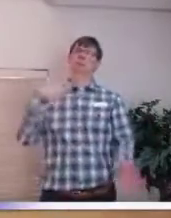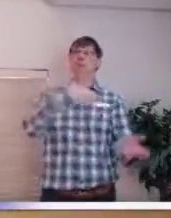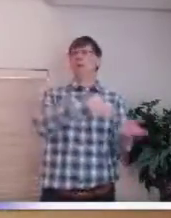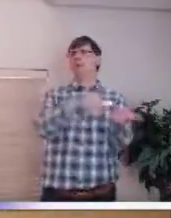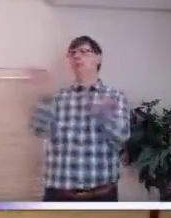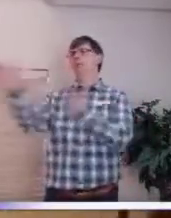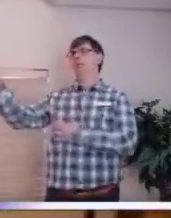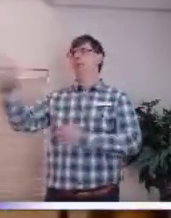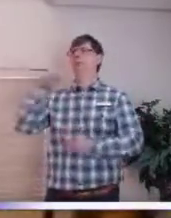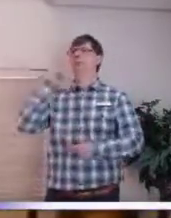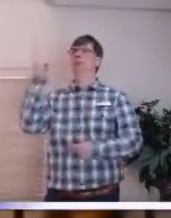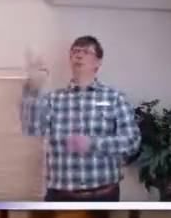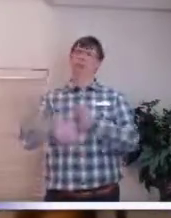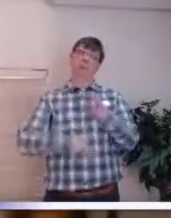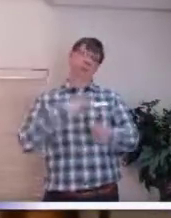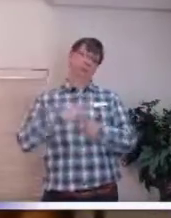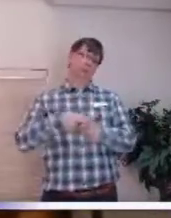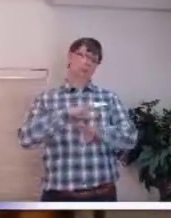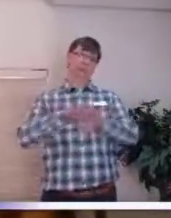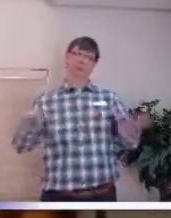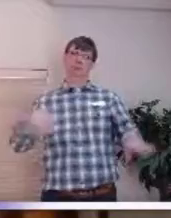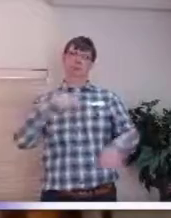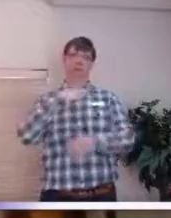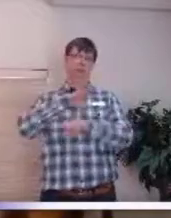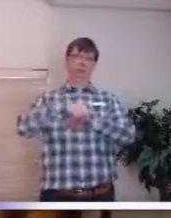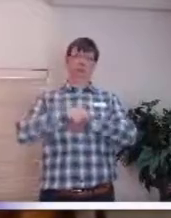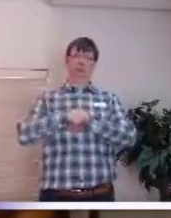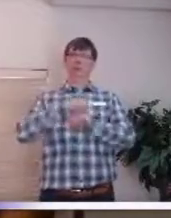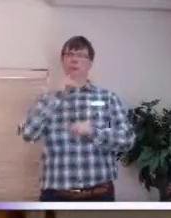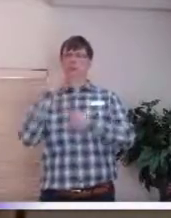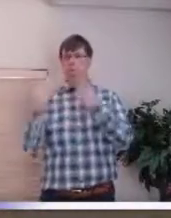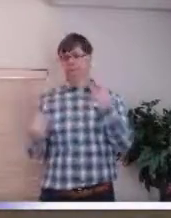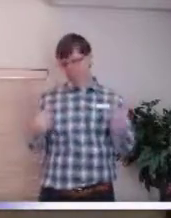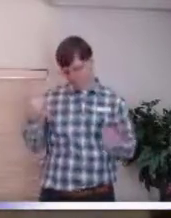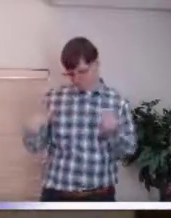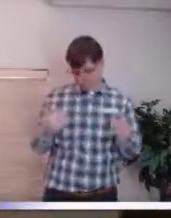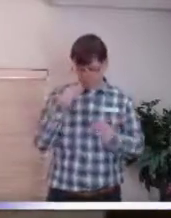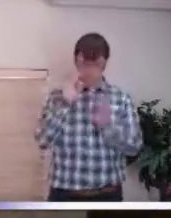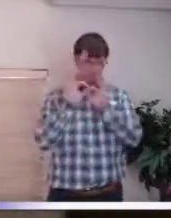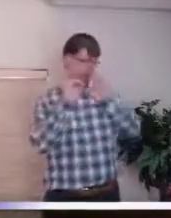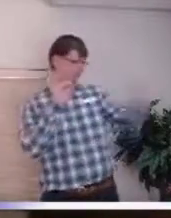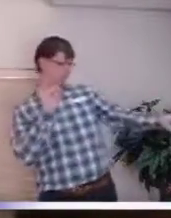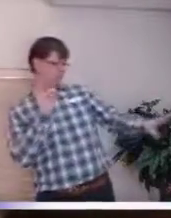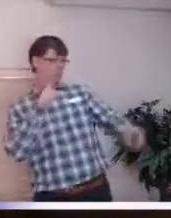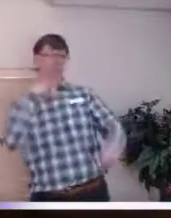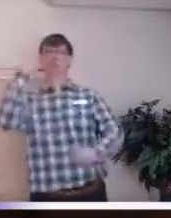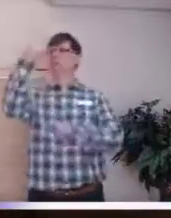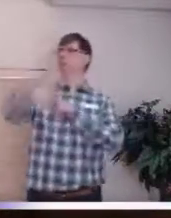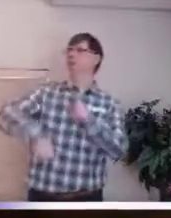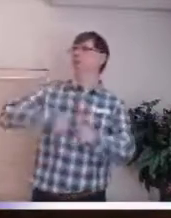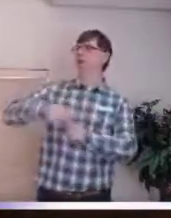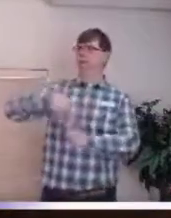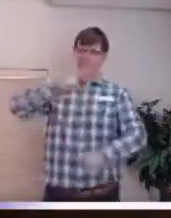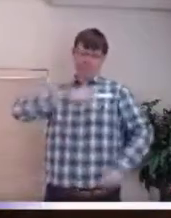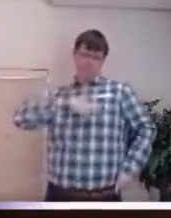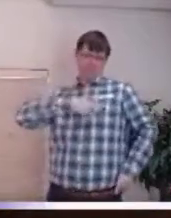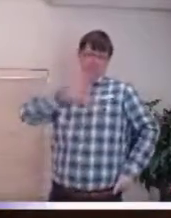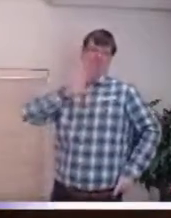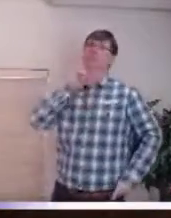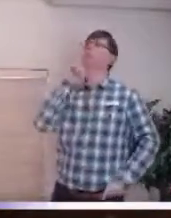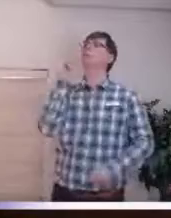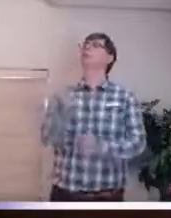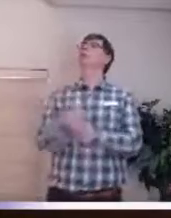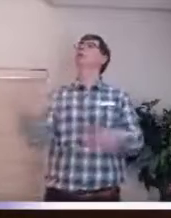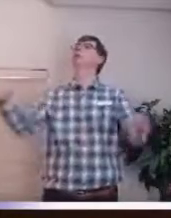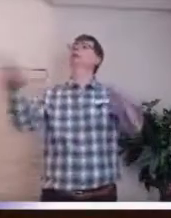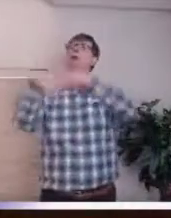effects of people not being in peace and wishing that their lives were different, and how privileged we are right